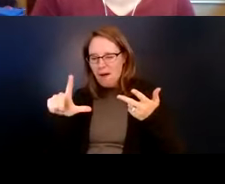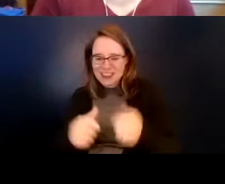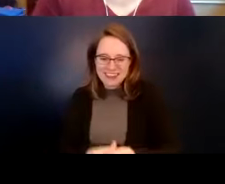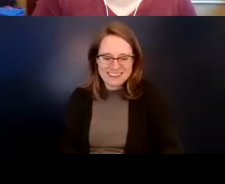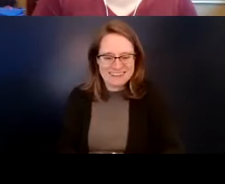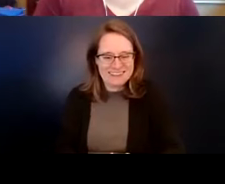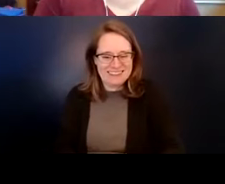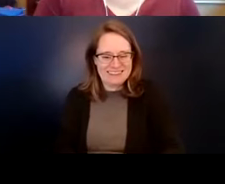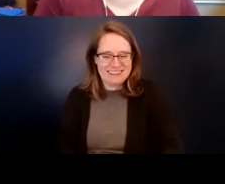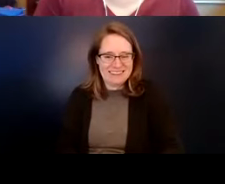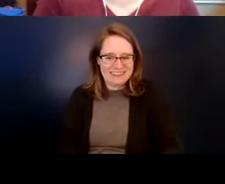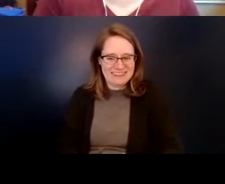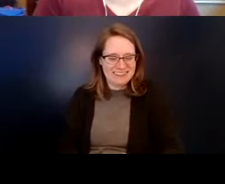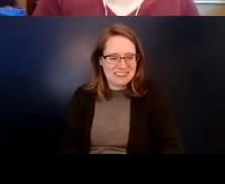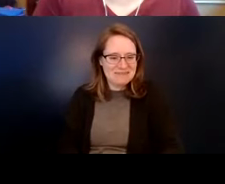be warned.